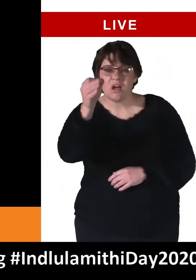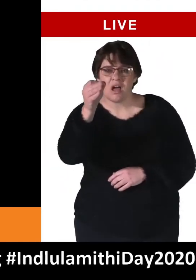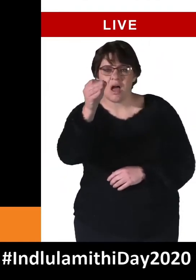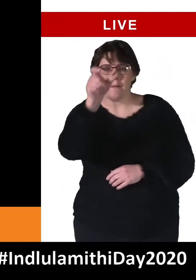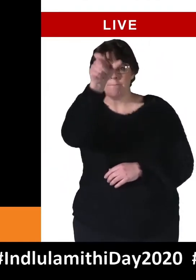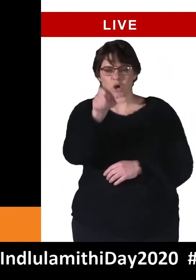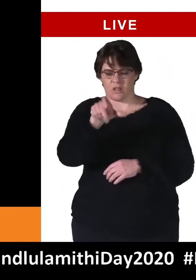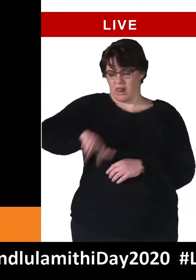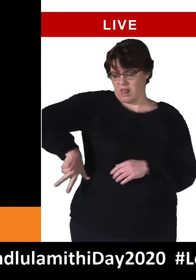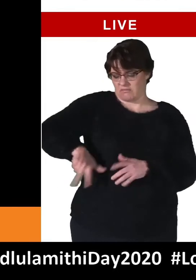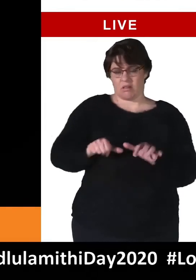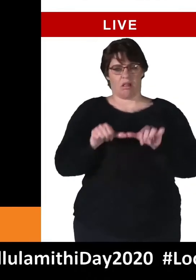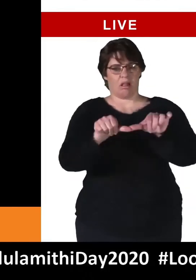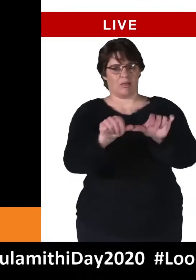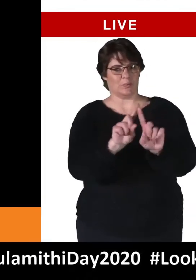one behind.